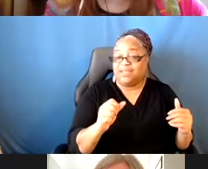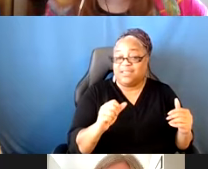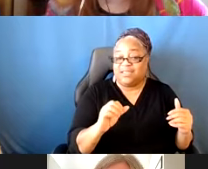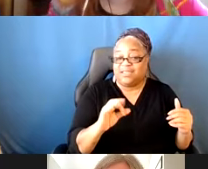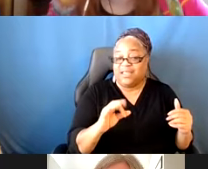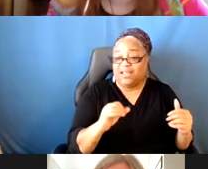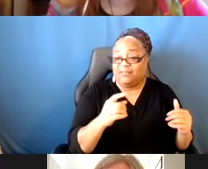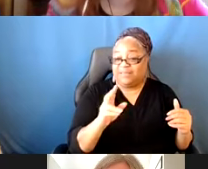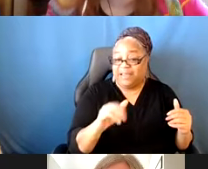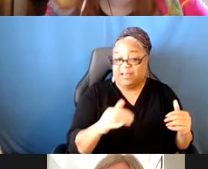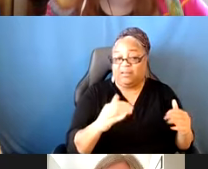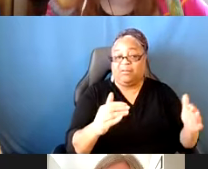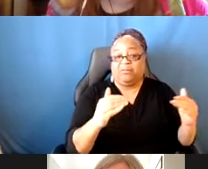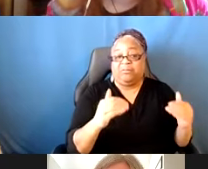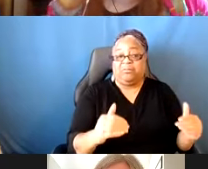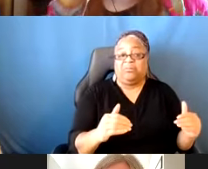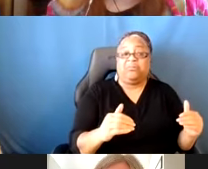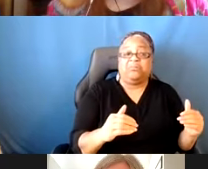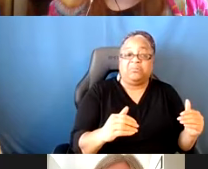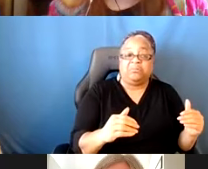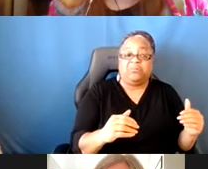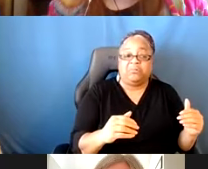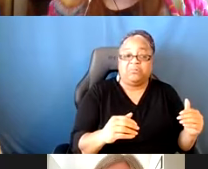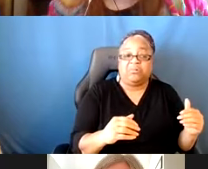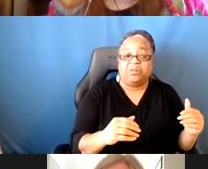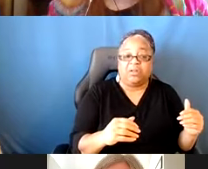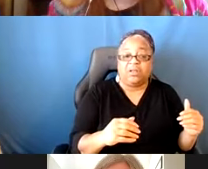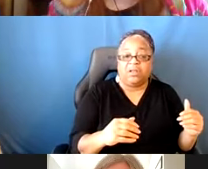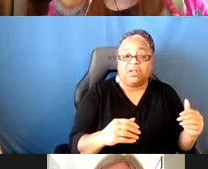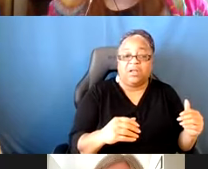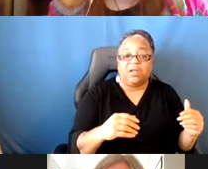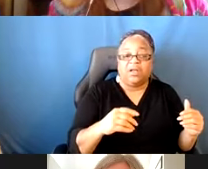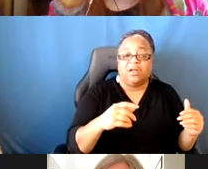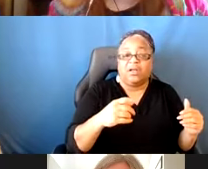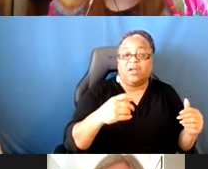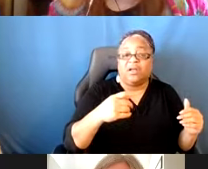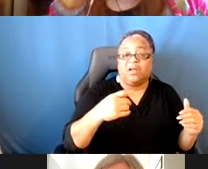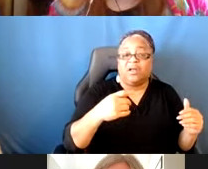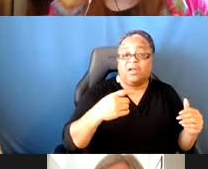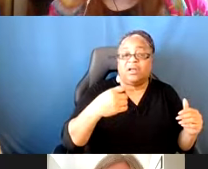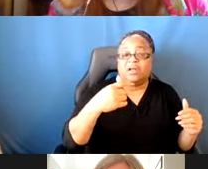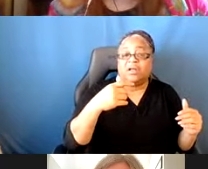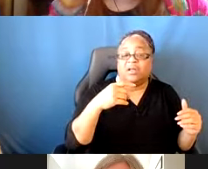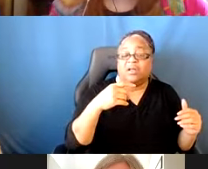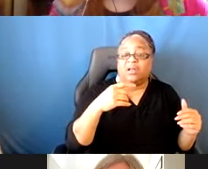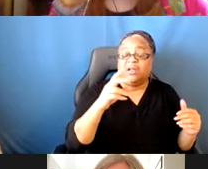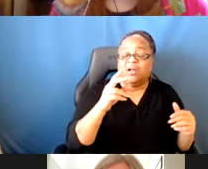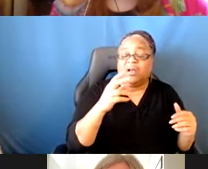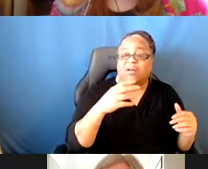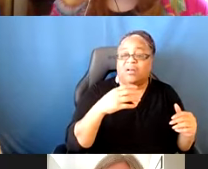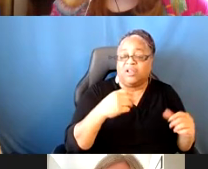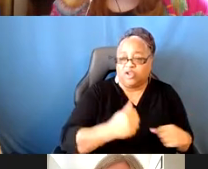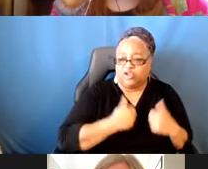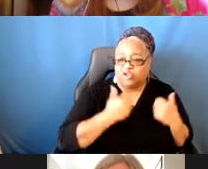information about seeking safety from intimate partner violence, about victim survivors' experiences in and out of domestic